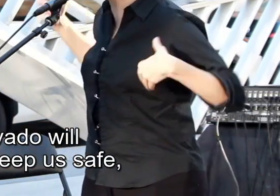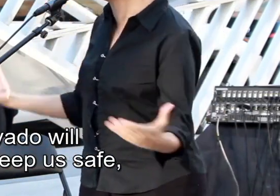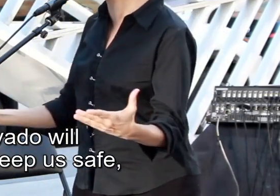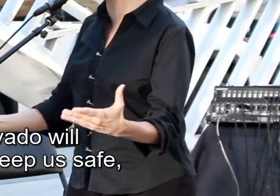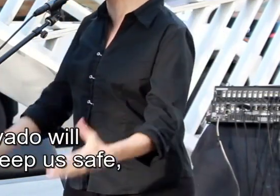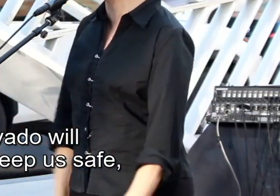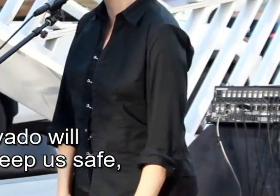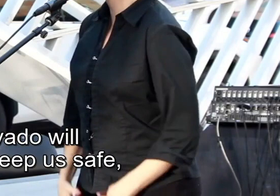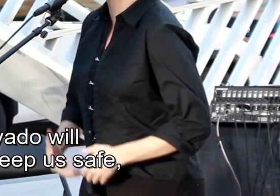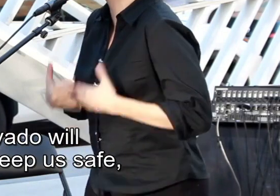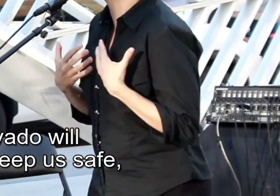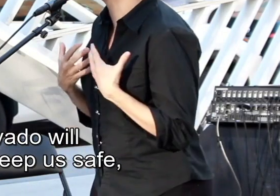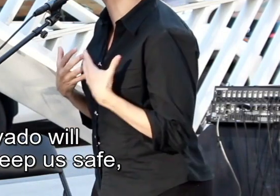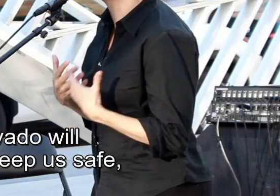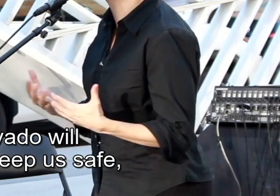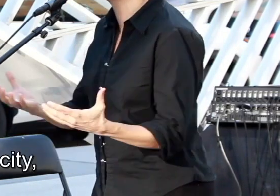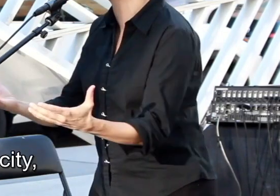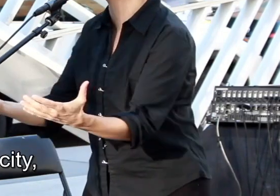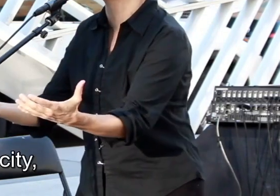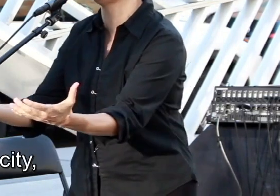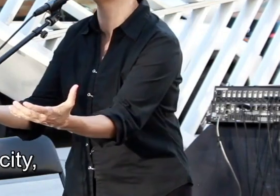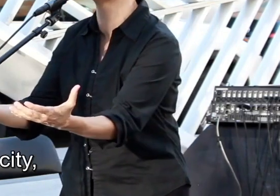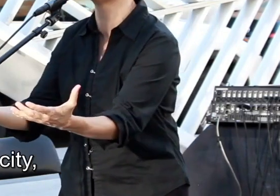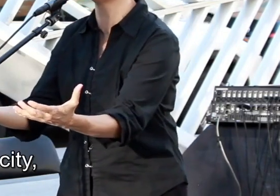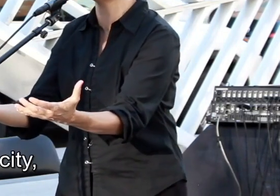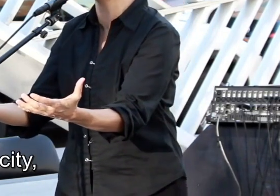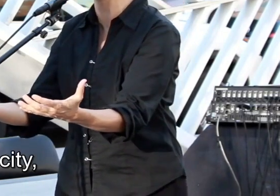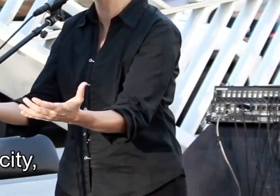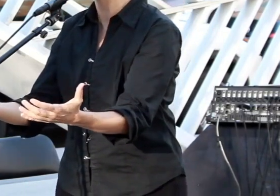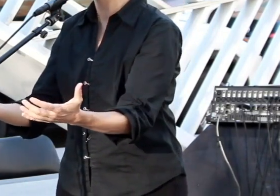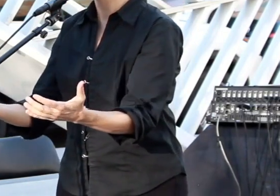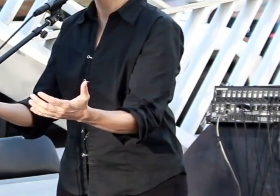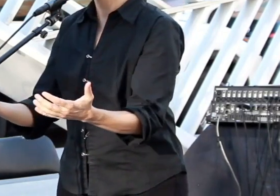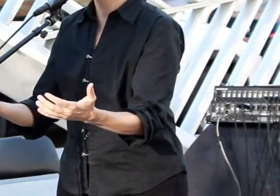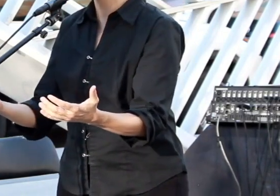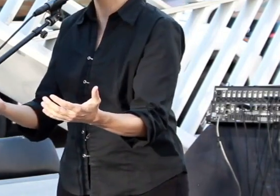will indeed be enough to keep us safe, my embattled city?